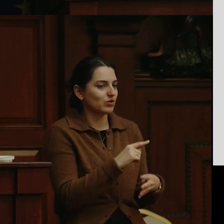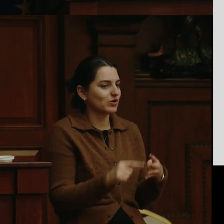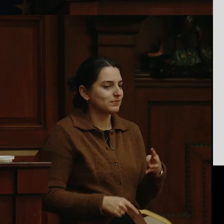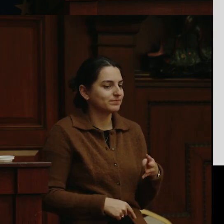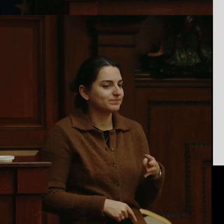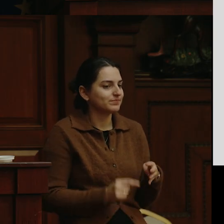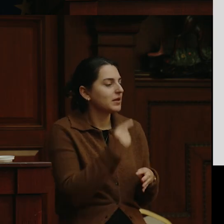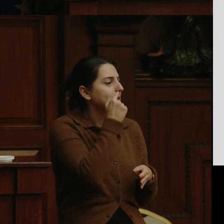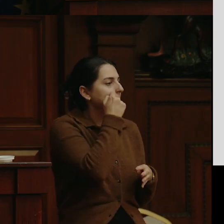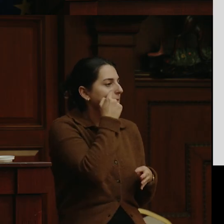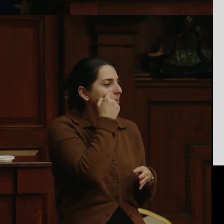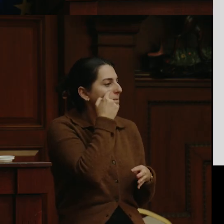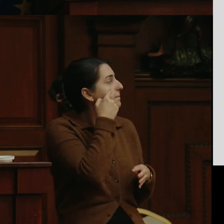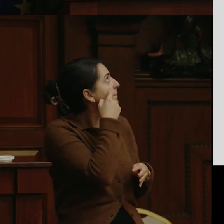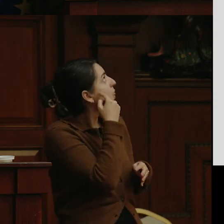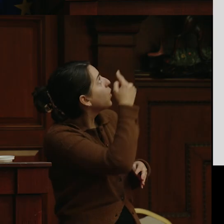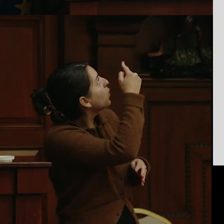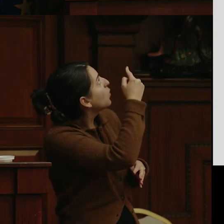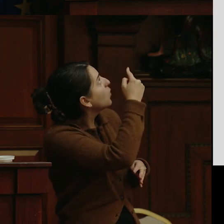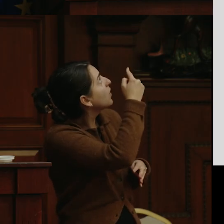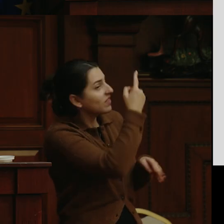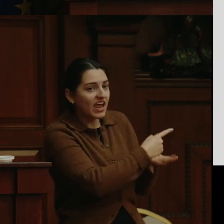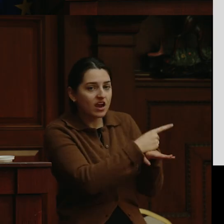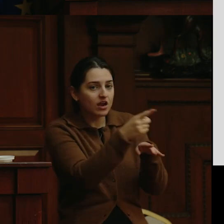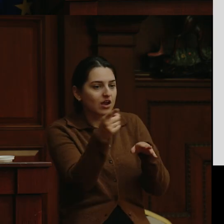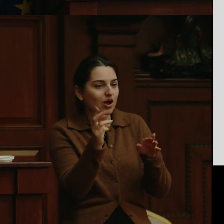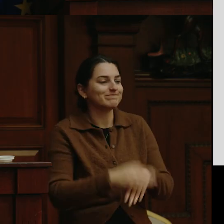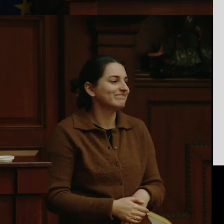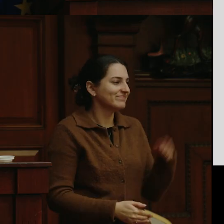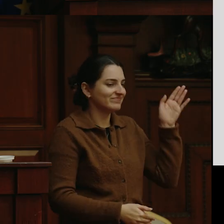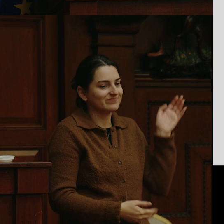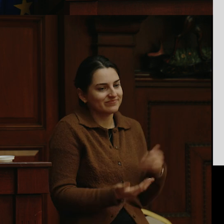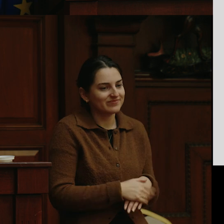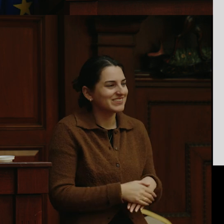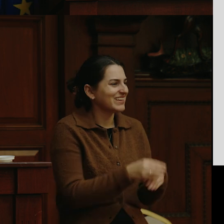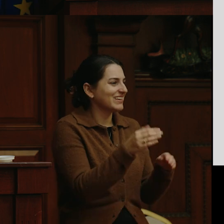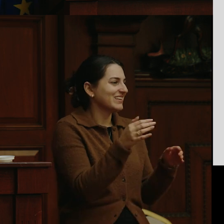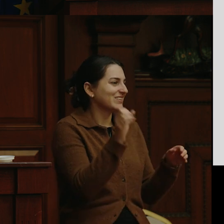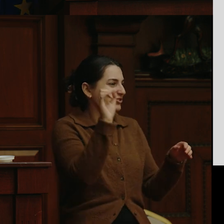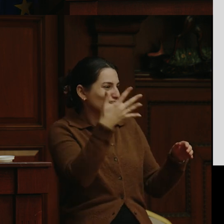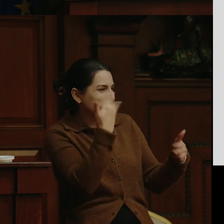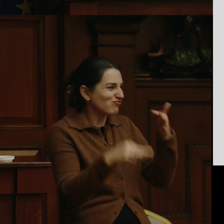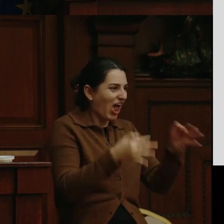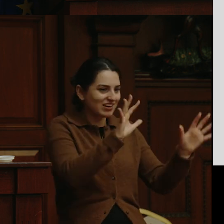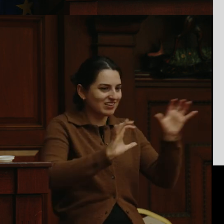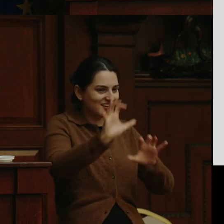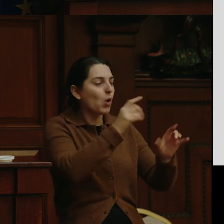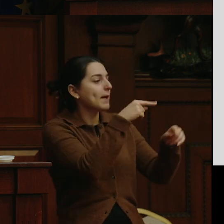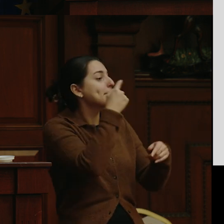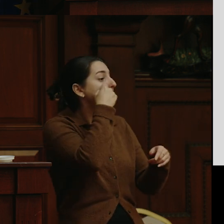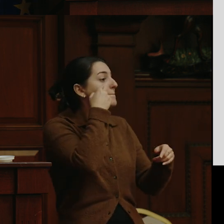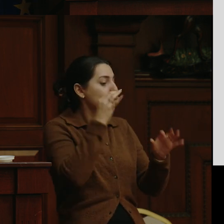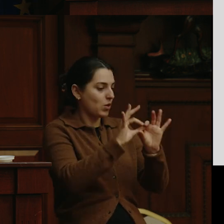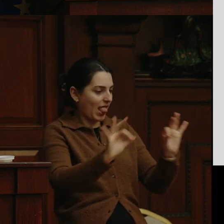the 15 milligram per kilogram. Is it there now? Yeah. They're mismatched on the screen, which is throwing me off. So the blue line